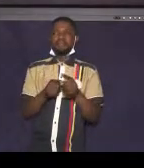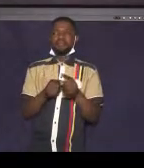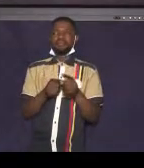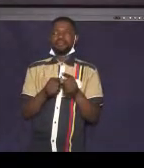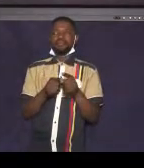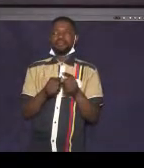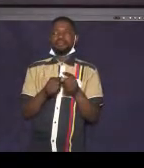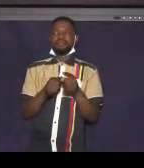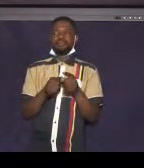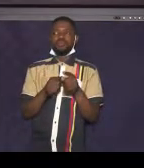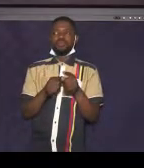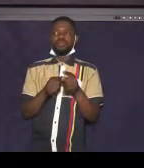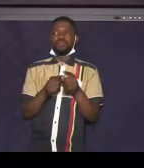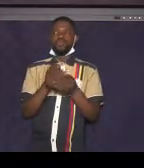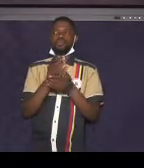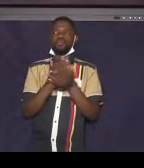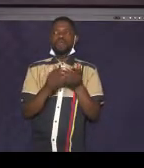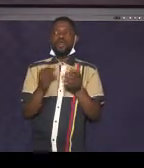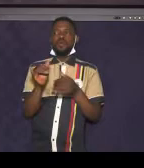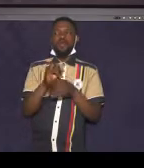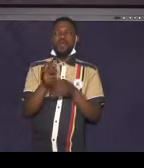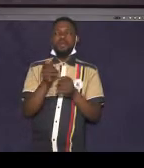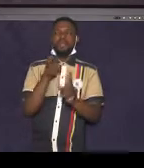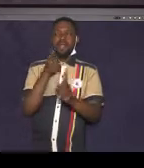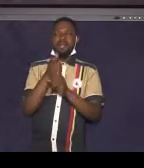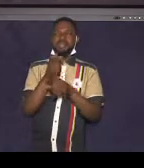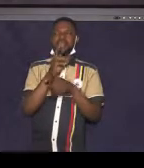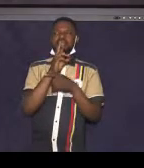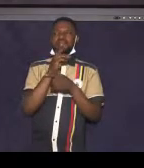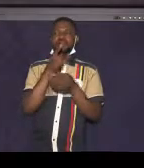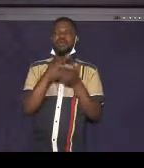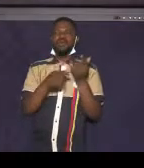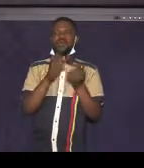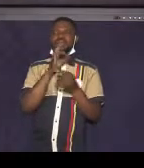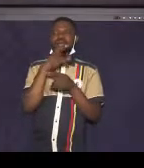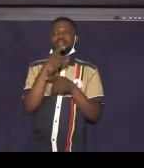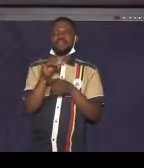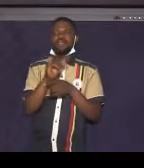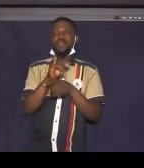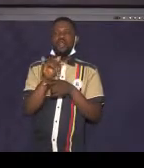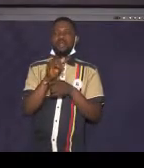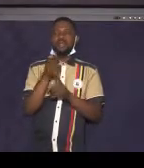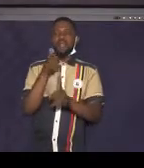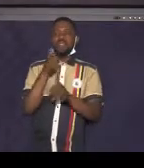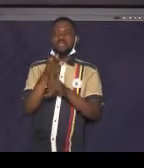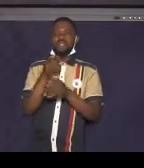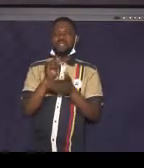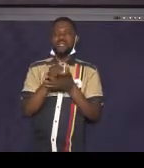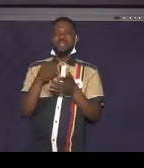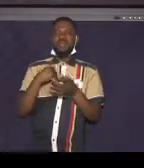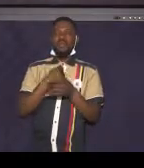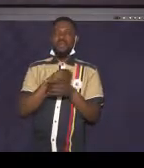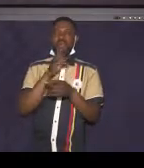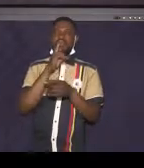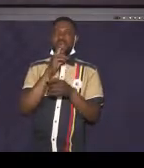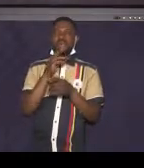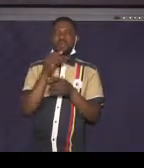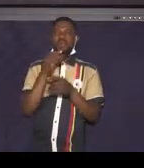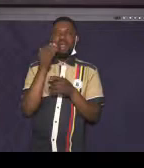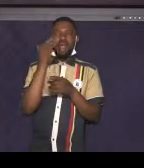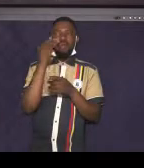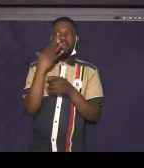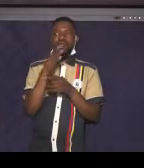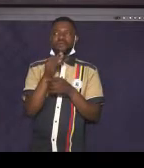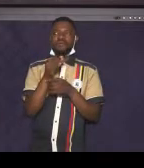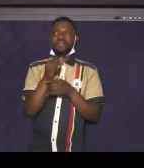be. So some common accidents. What are the common accidents that we are aware of? The first one,